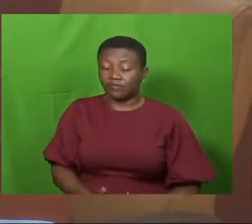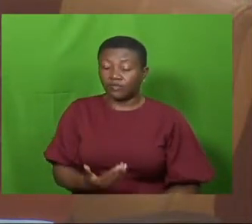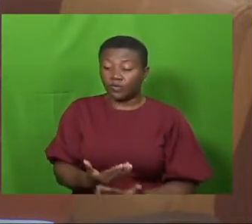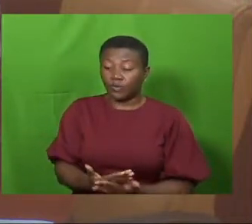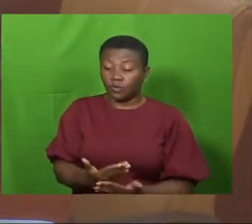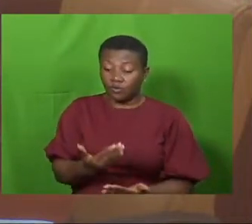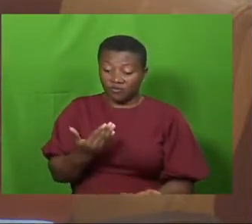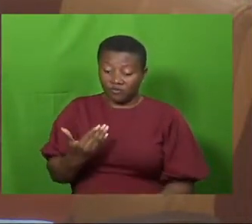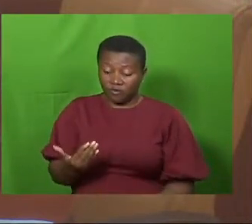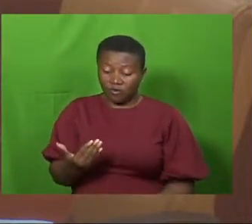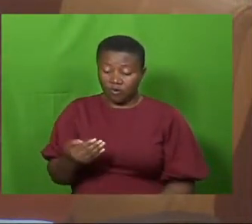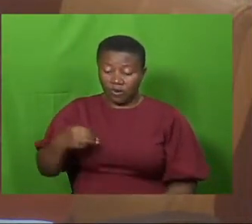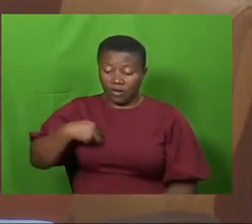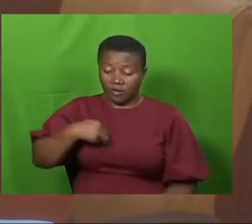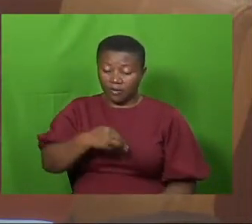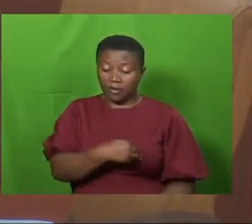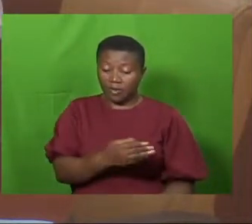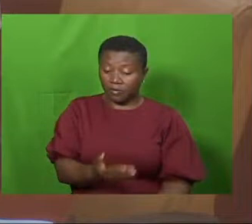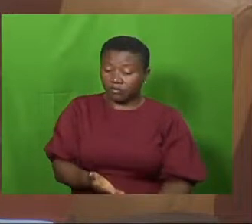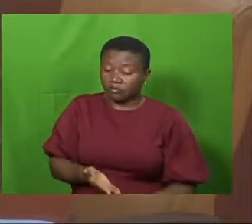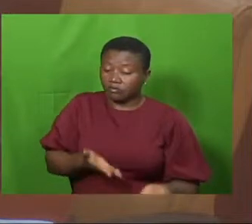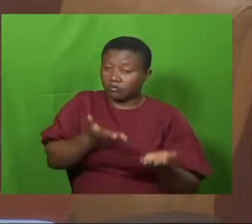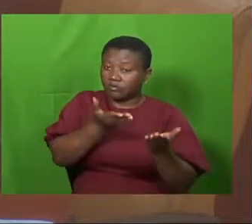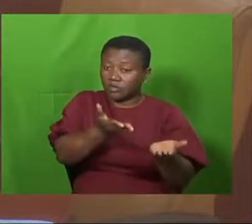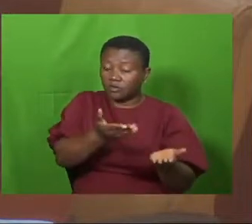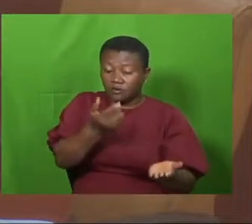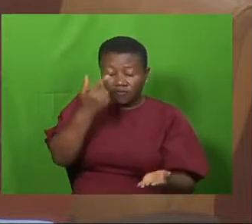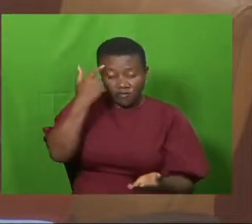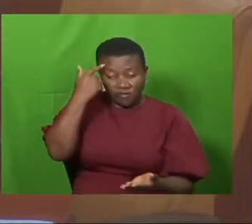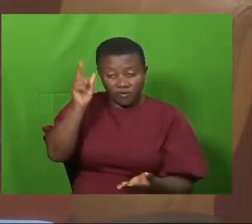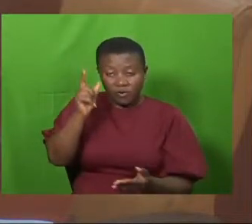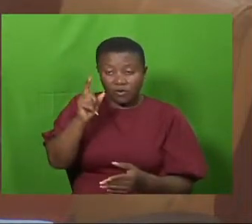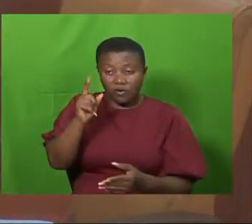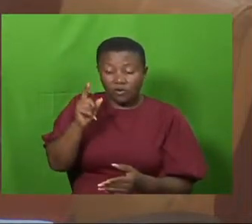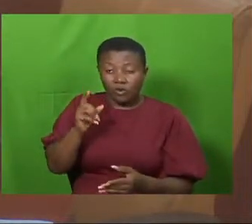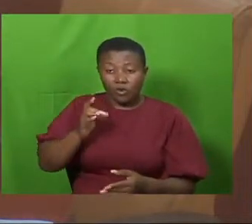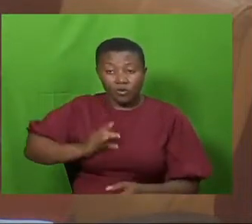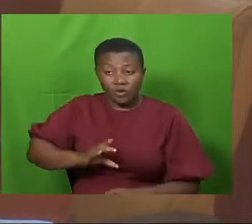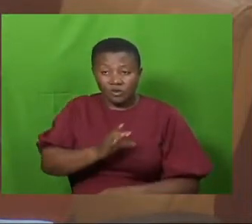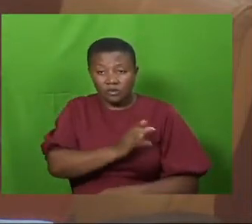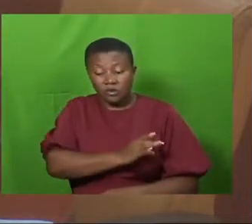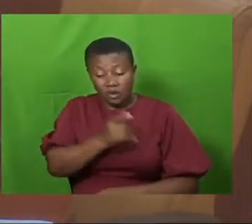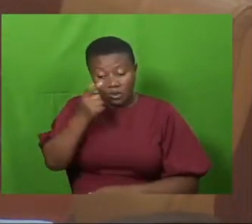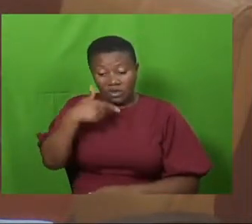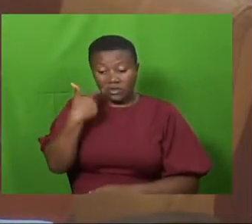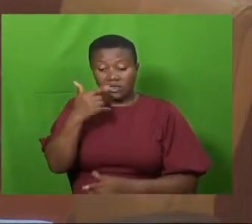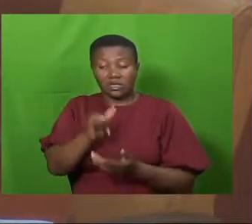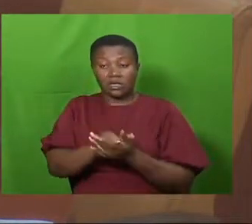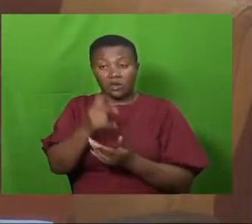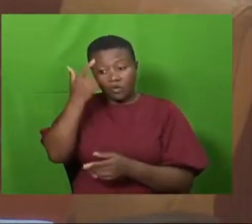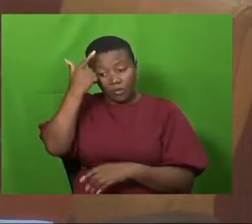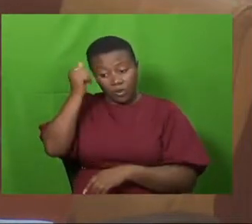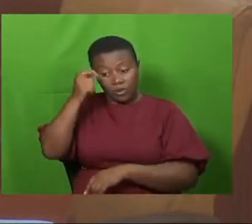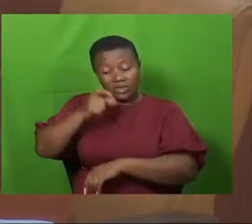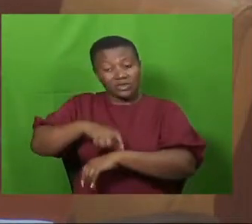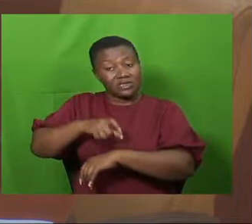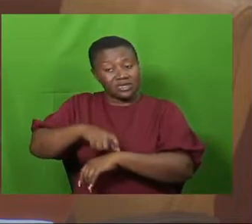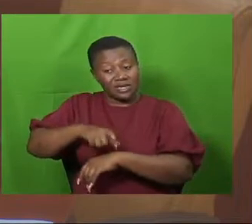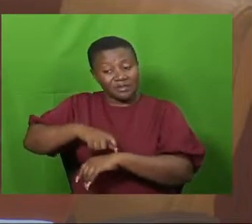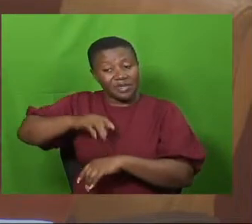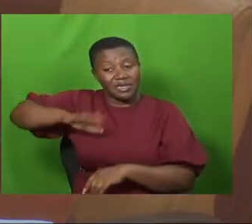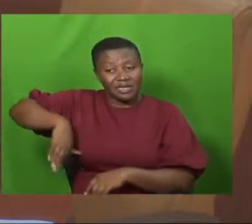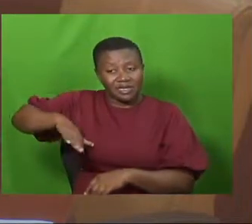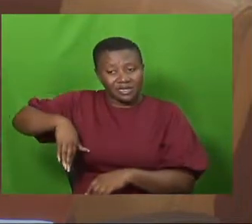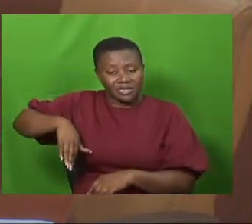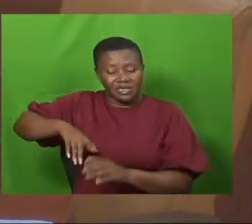present a report of a committee and say for want of time, they want to entreat the Hansard Department to capture the